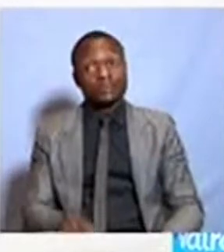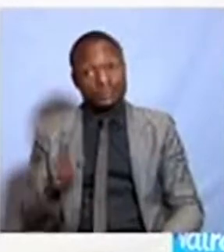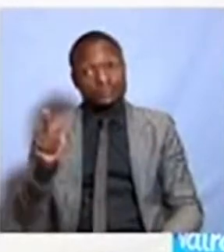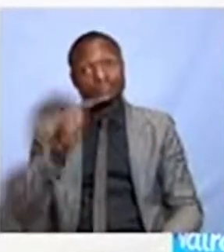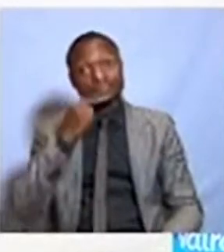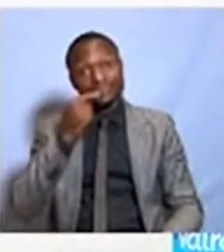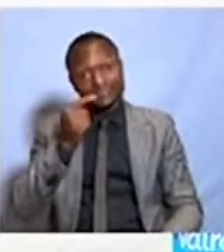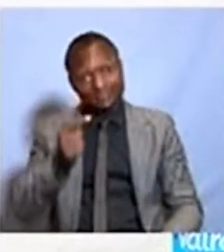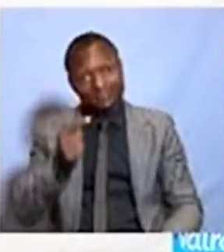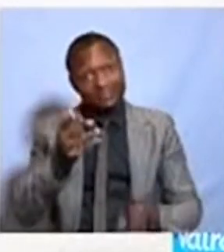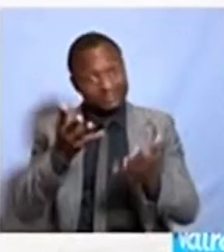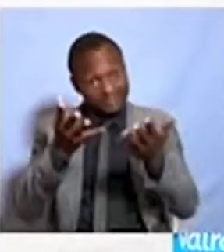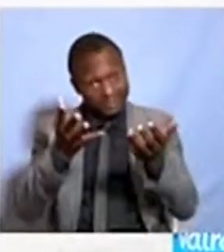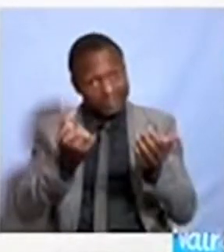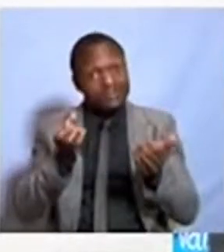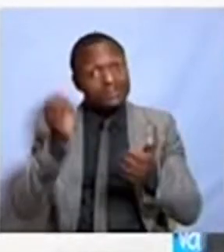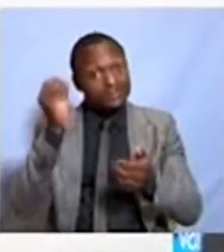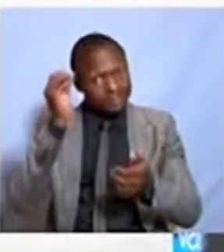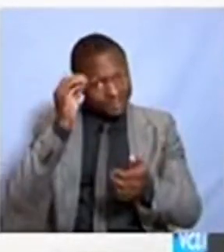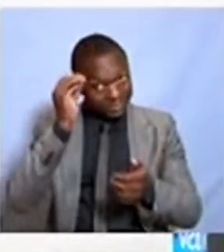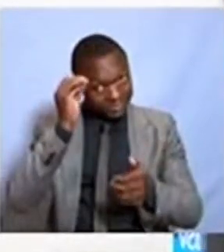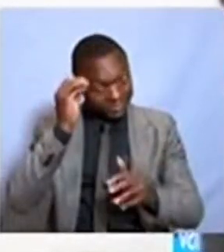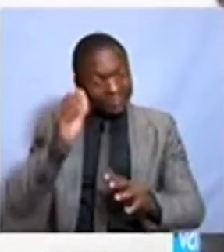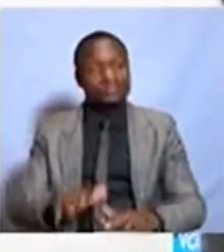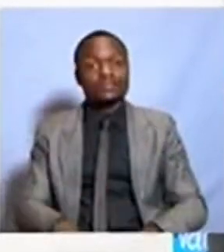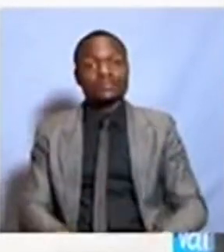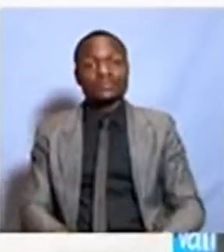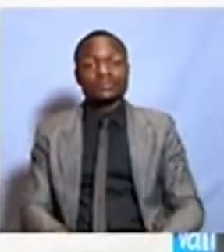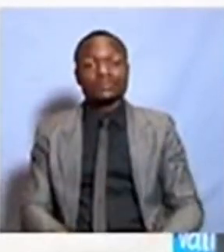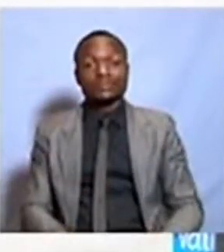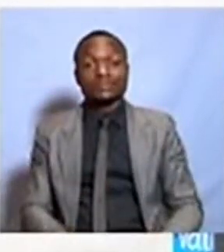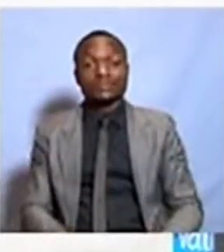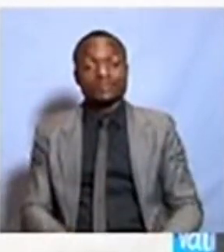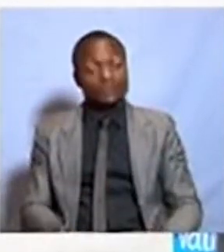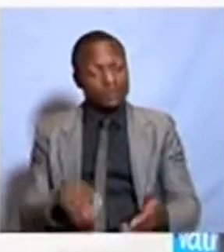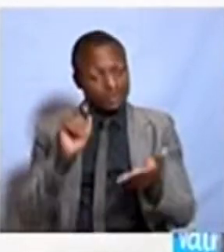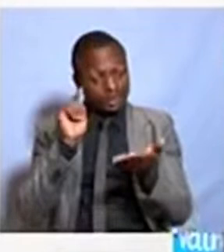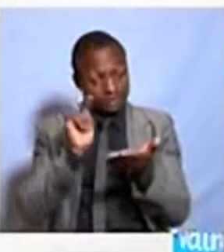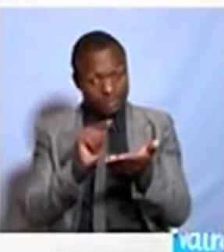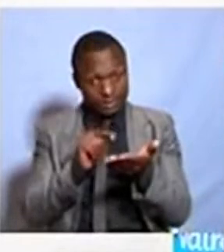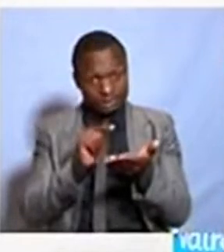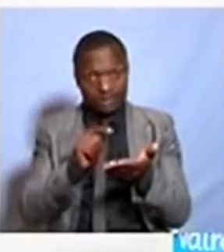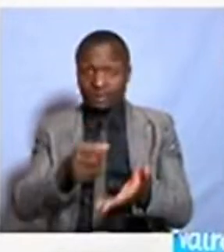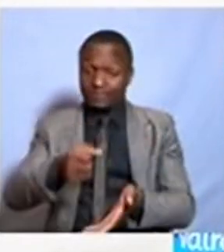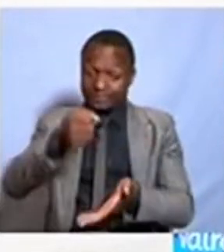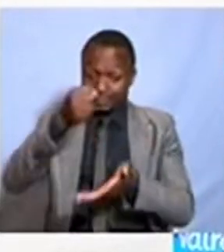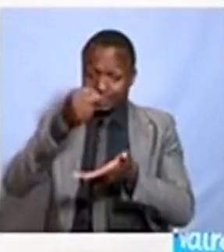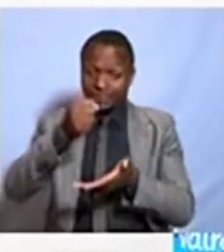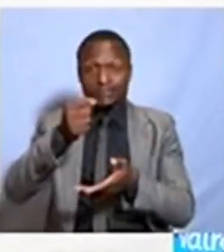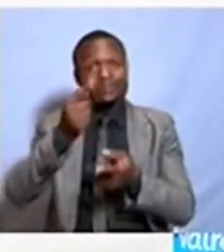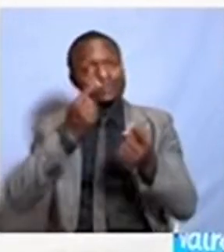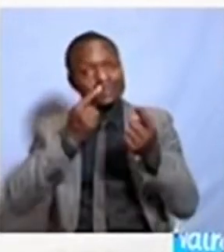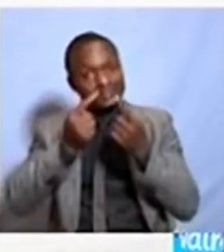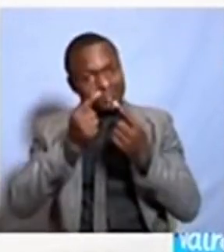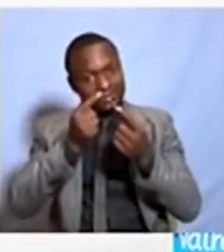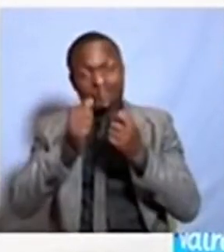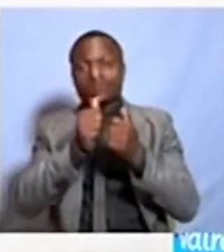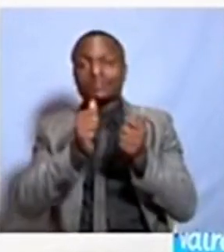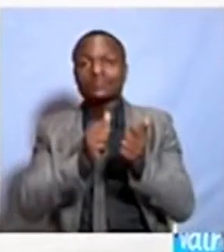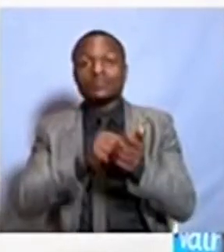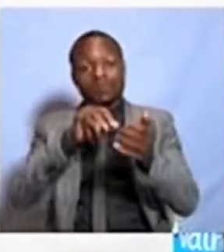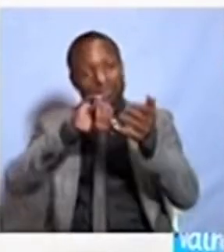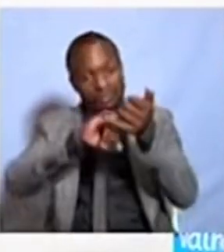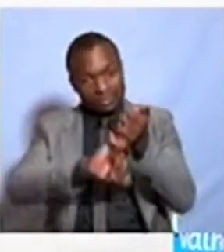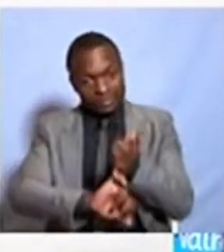saying, I want to find out on this ministry that we are talking about, on